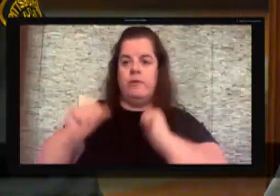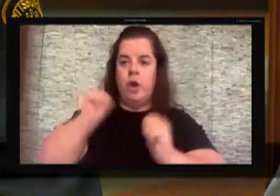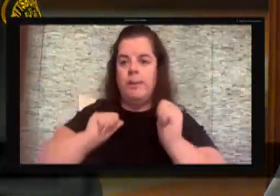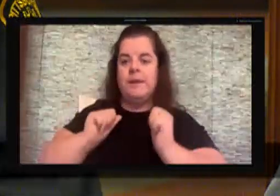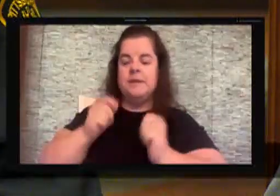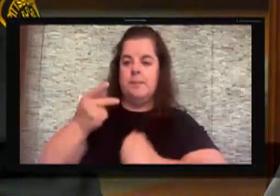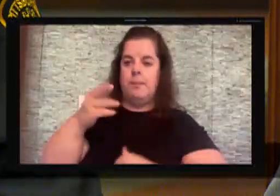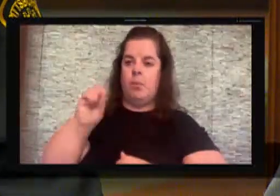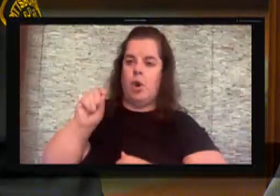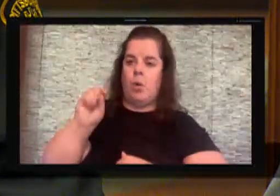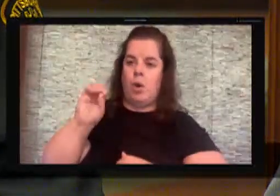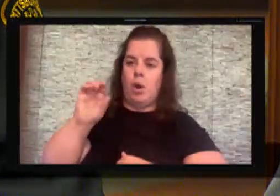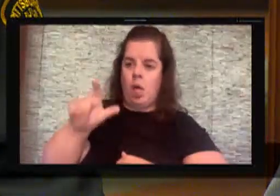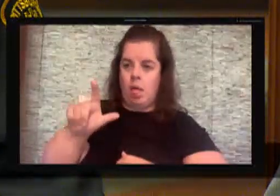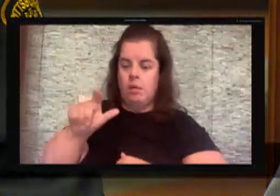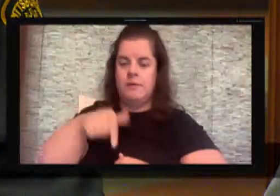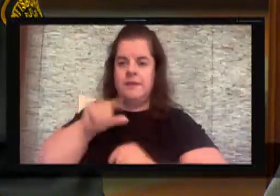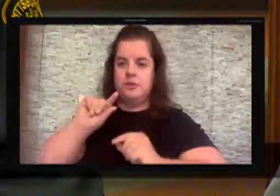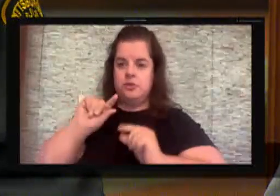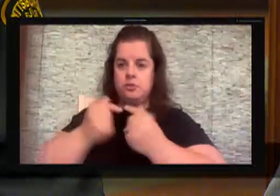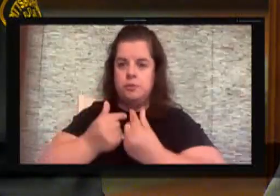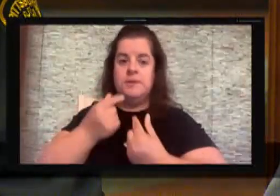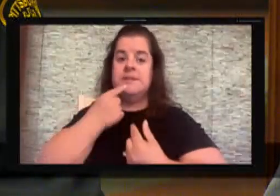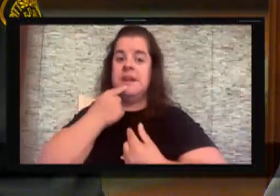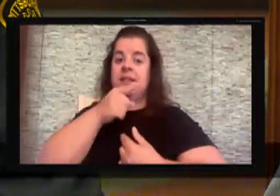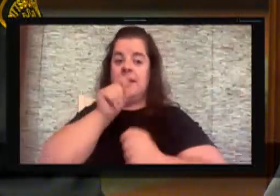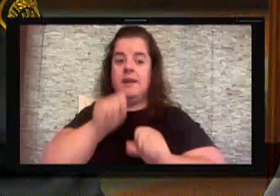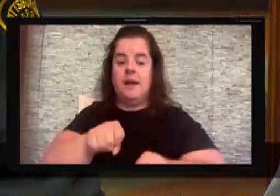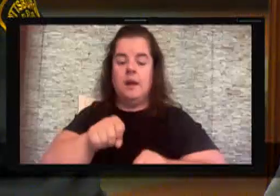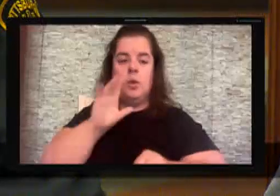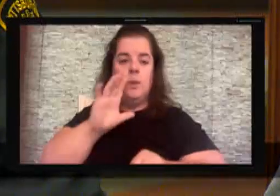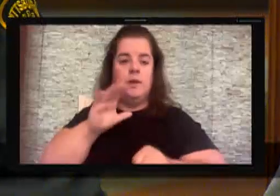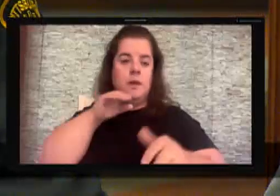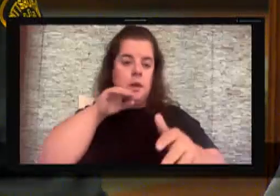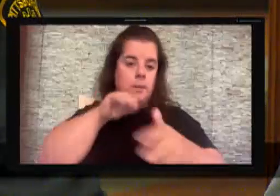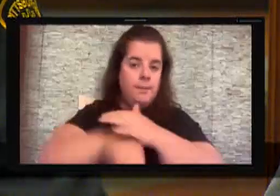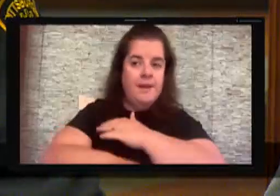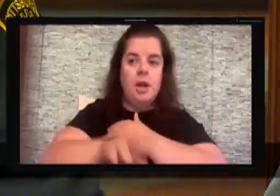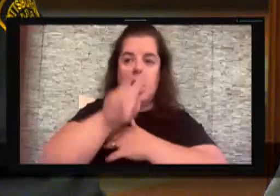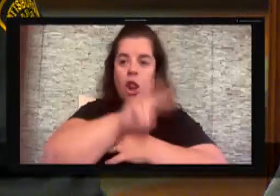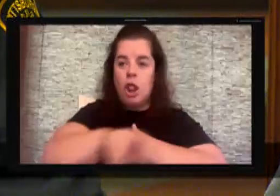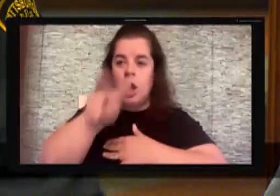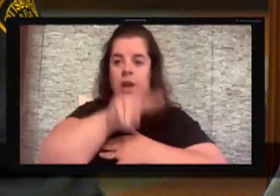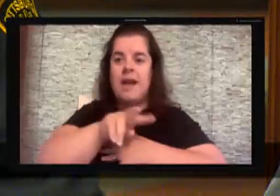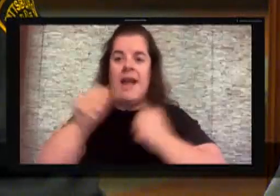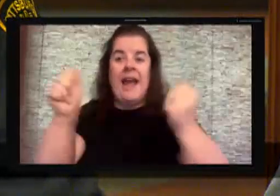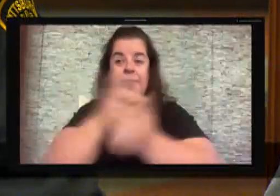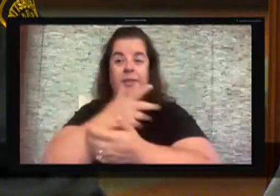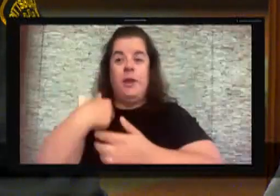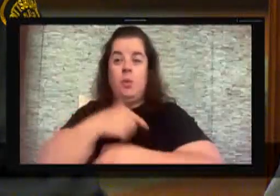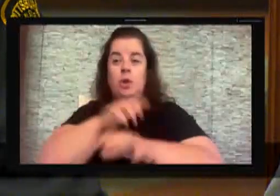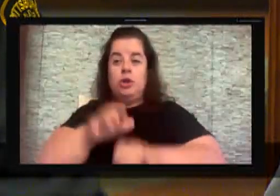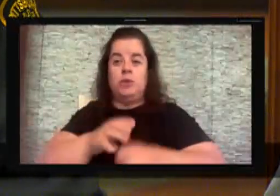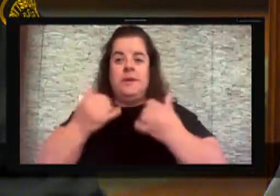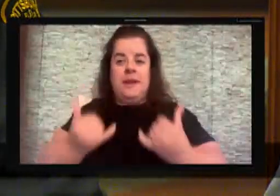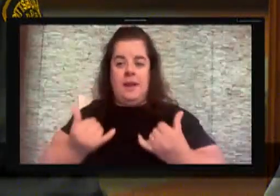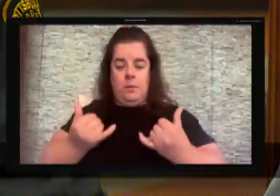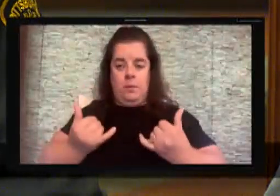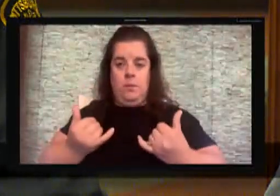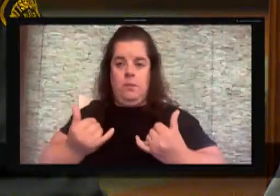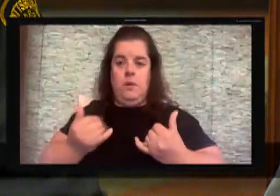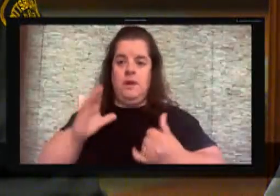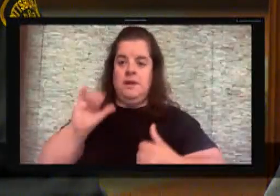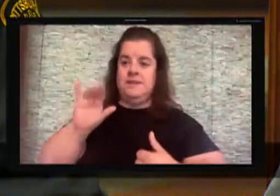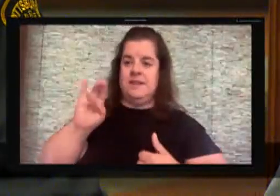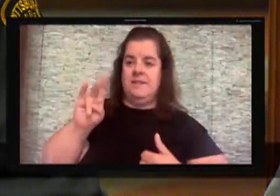they're proposing they can do is they will come in and they will look at what we're doing right now. They'll look at what Civil Service and